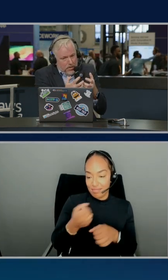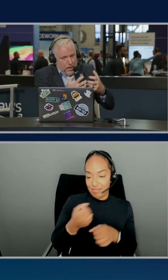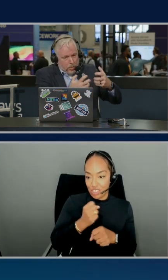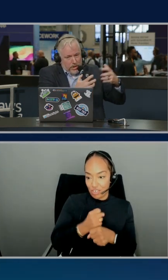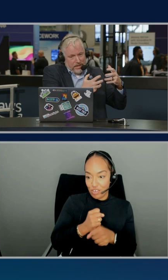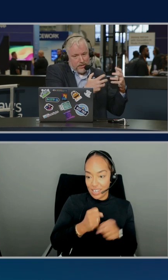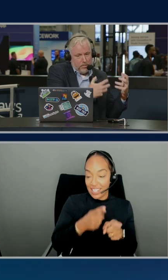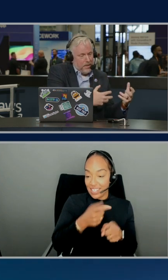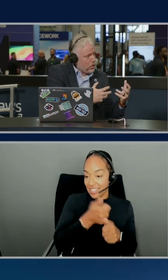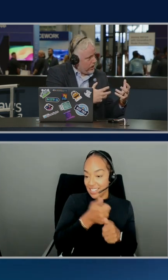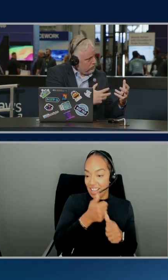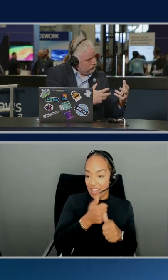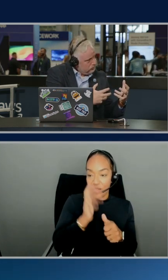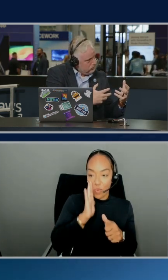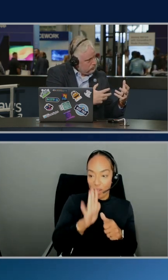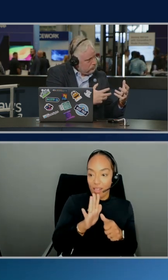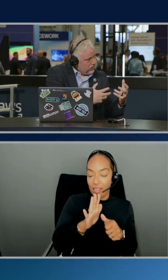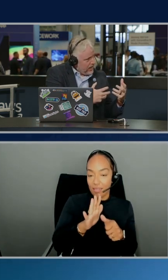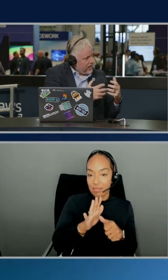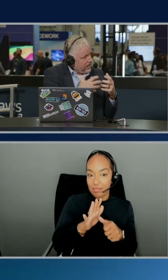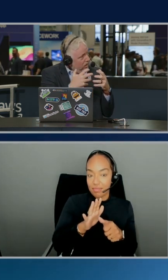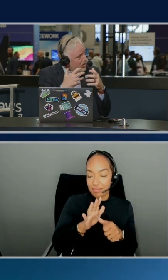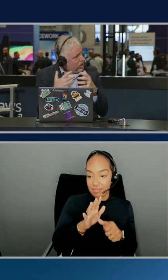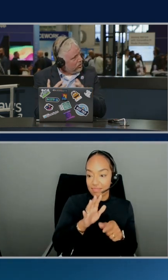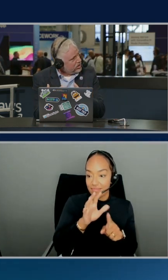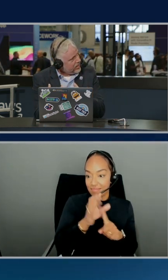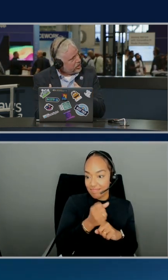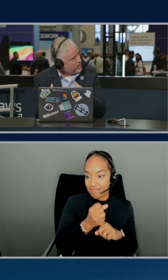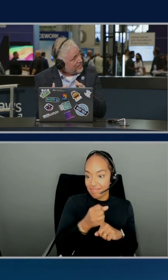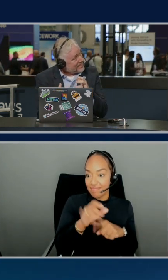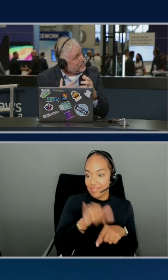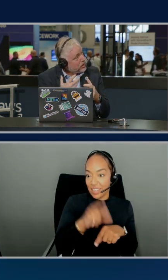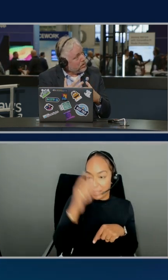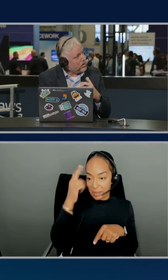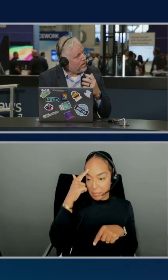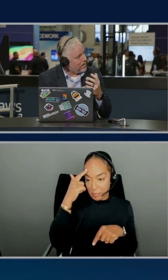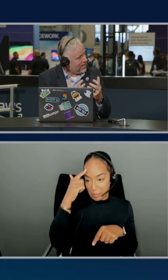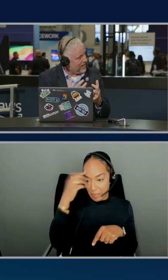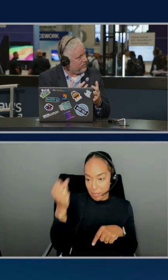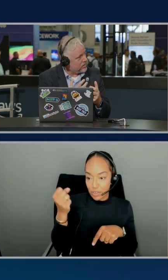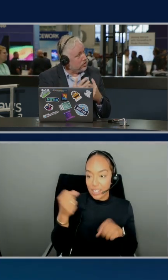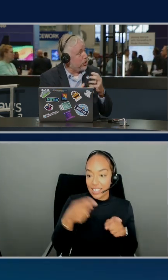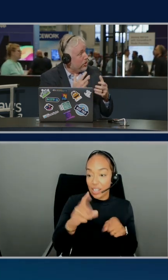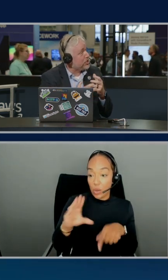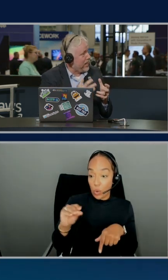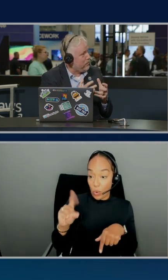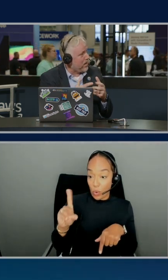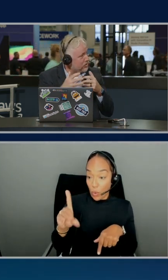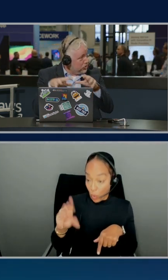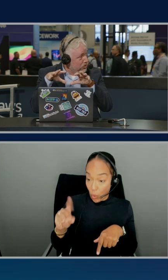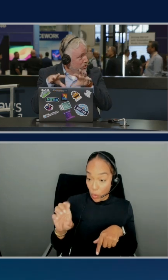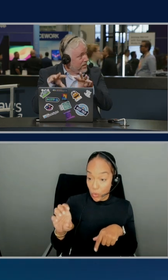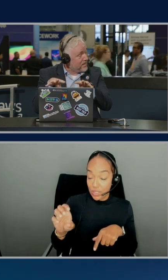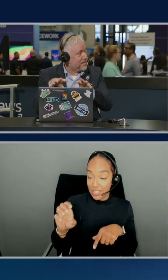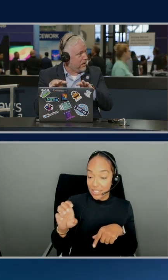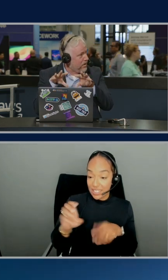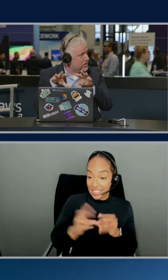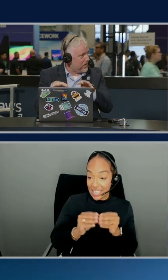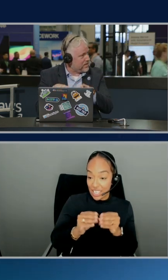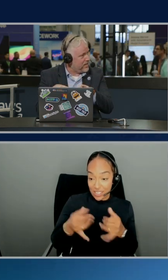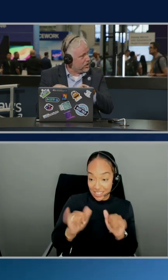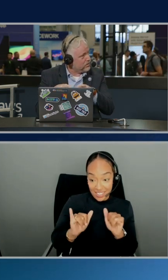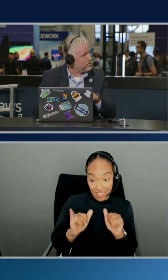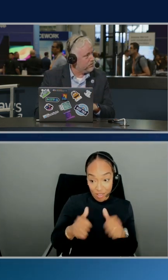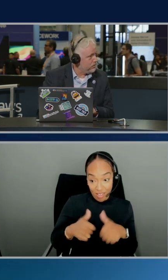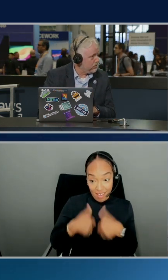picks up on that previous memory. Yeah. And the code session is still alive. This is your sandbox. You get this sandbox